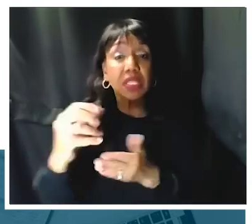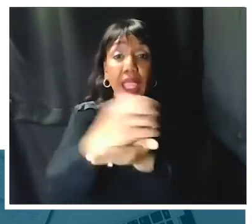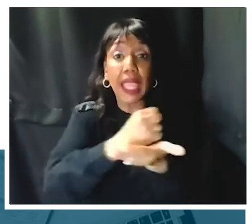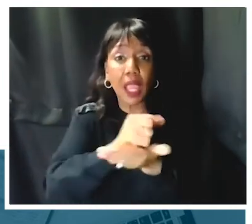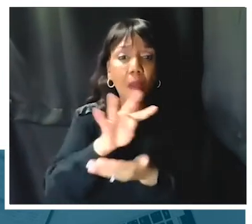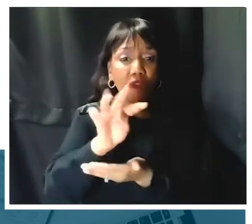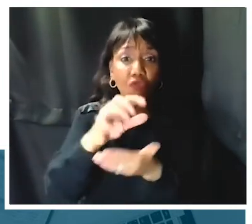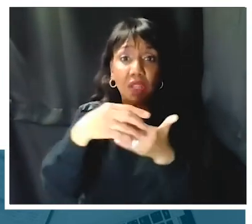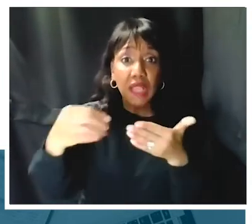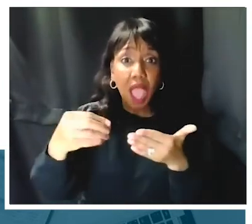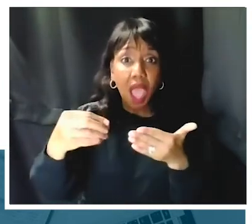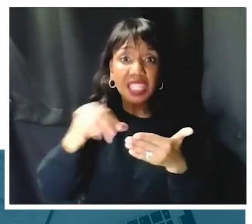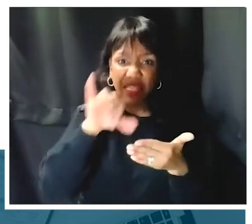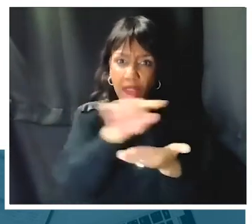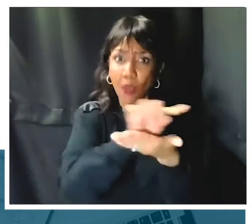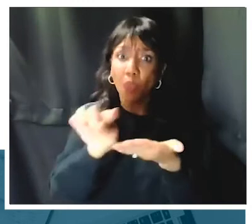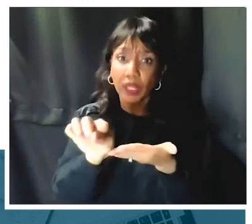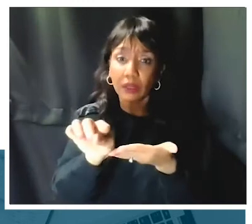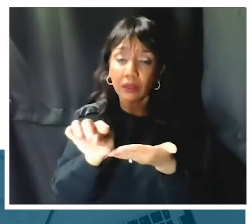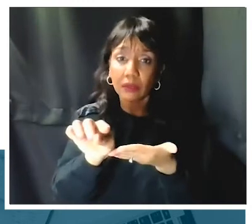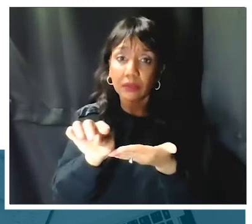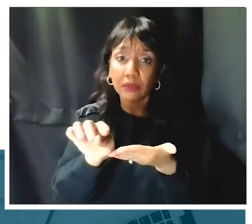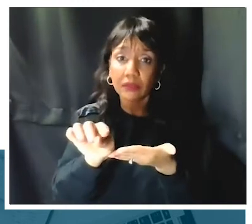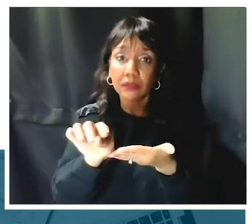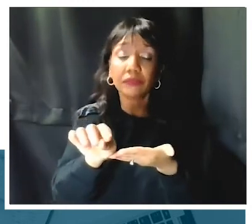then $400 for that week.